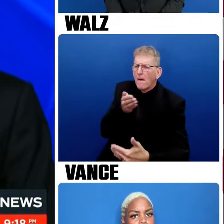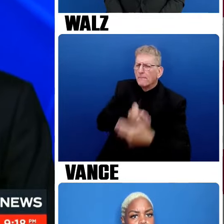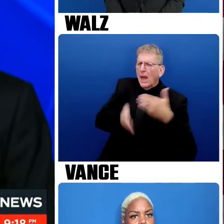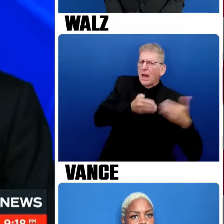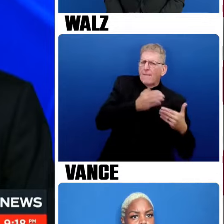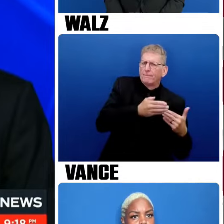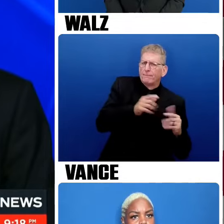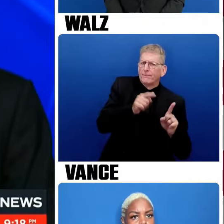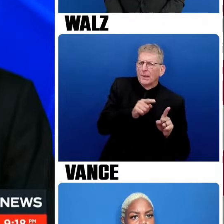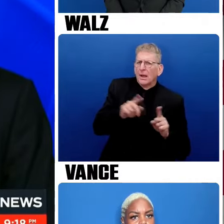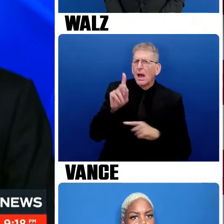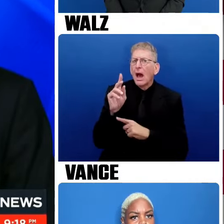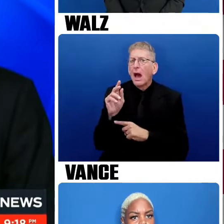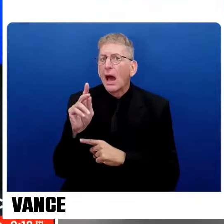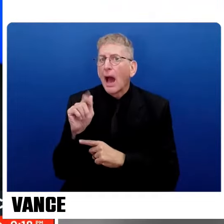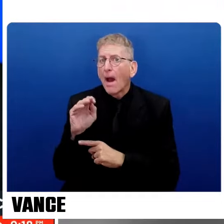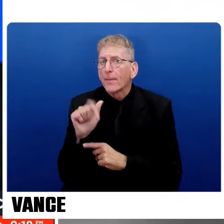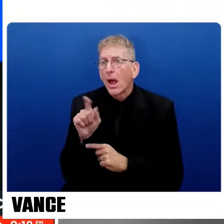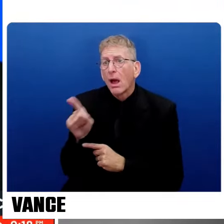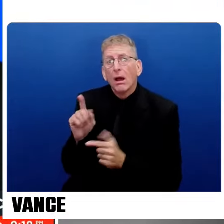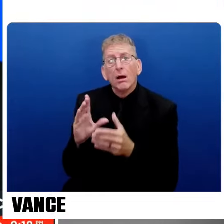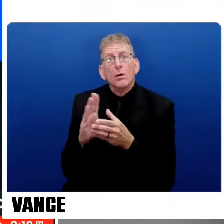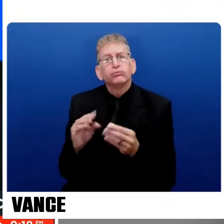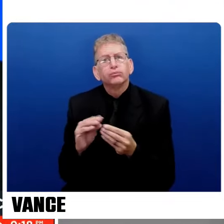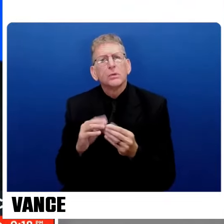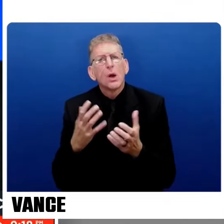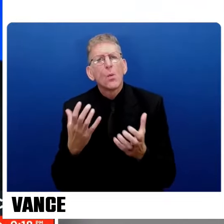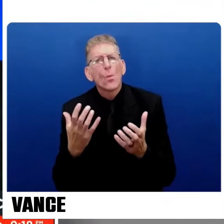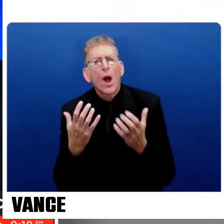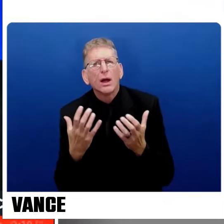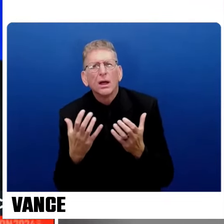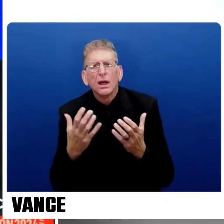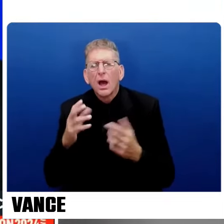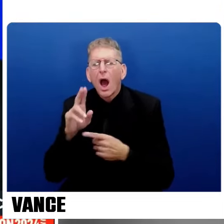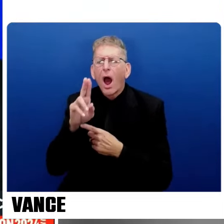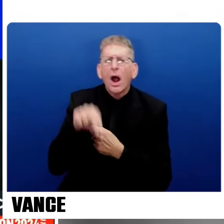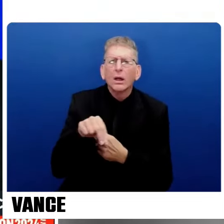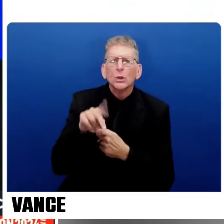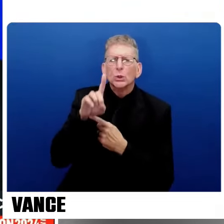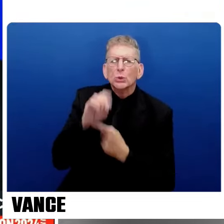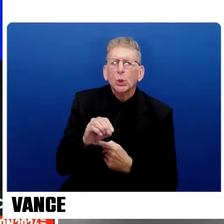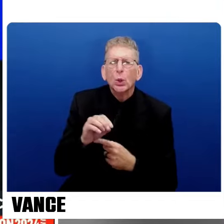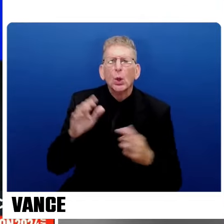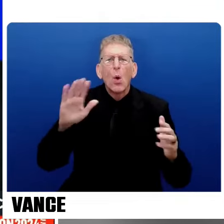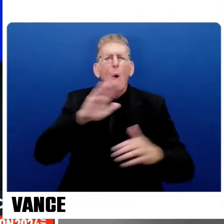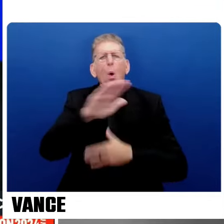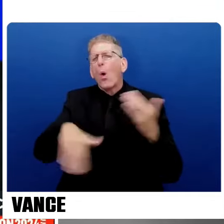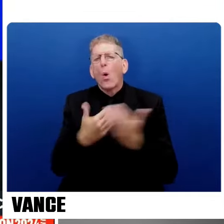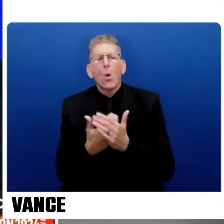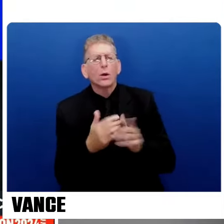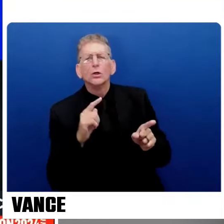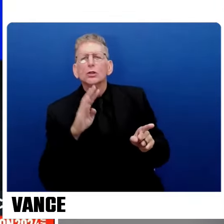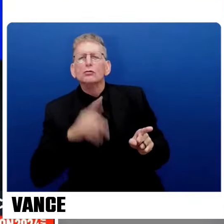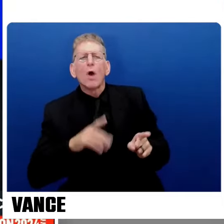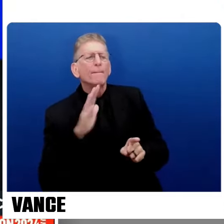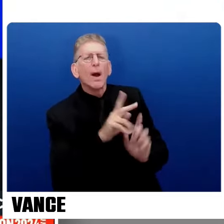all of Donald Trump's border policies. 94 executive orders suspending deportations, decriminalizing illegal